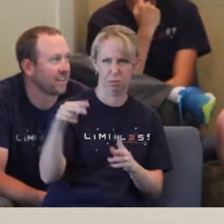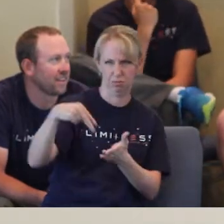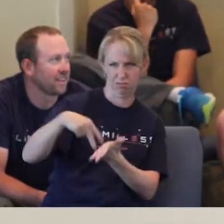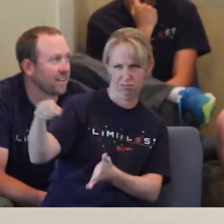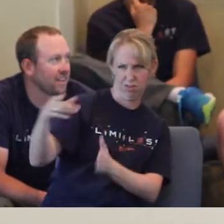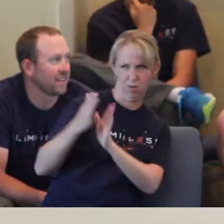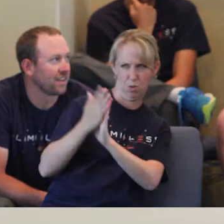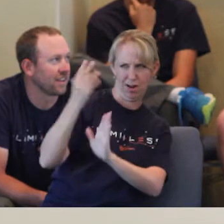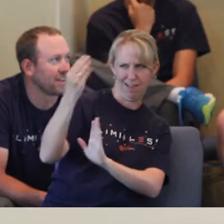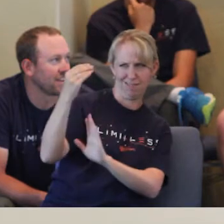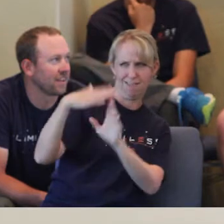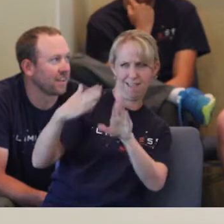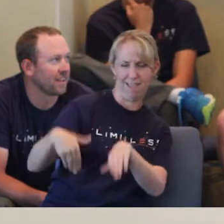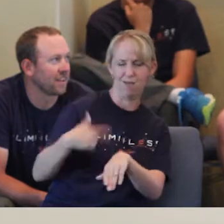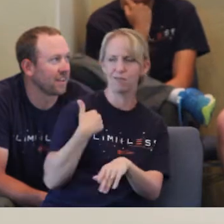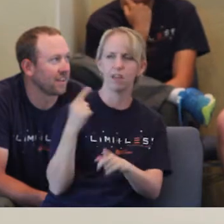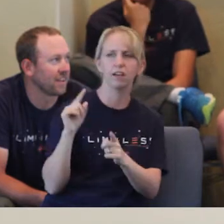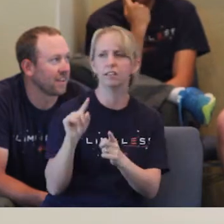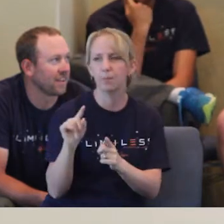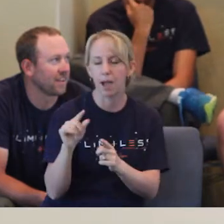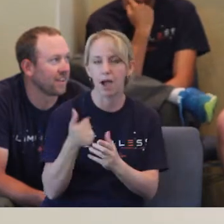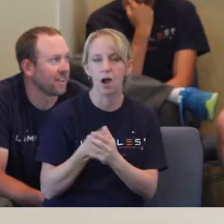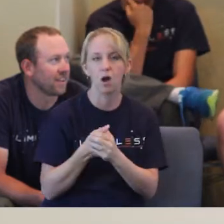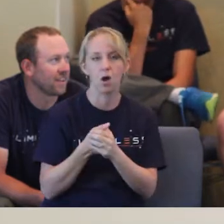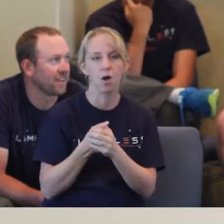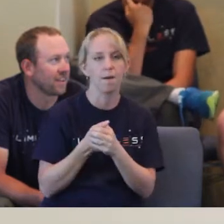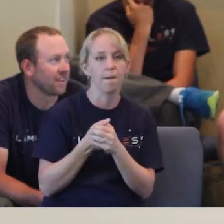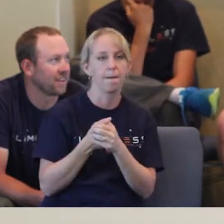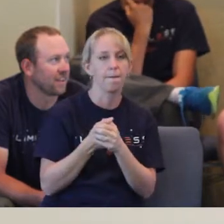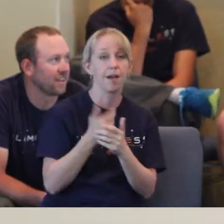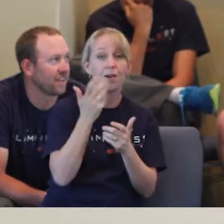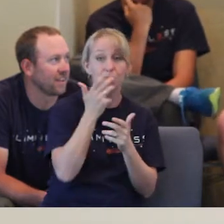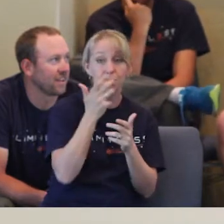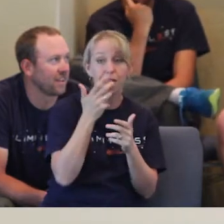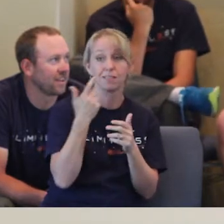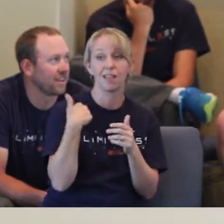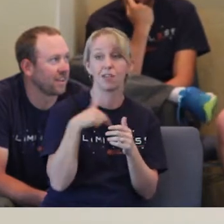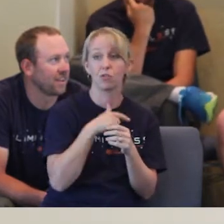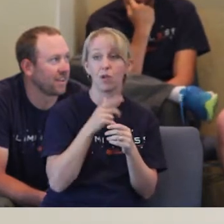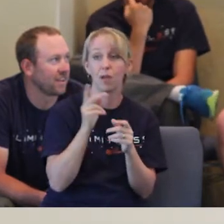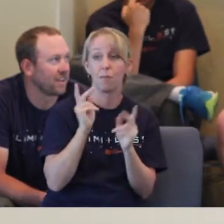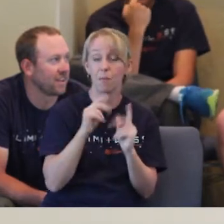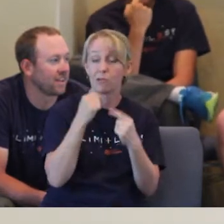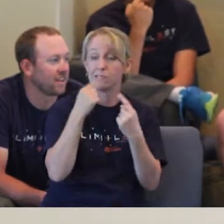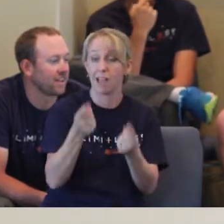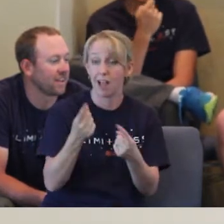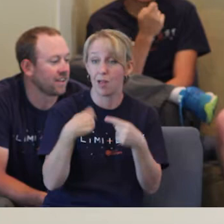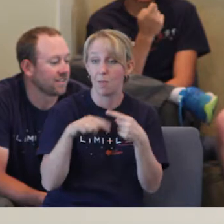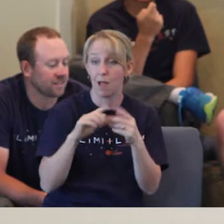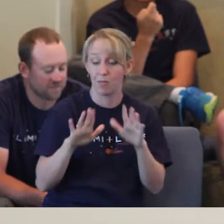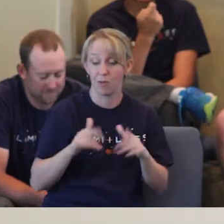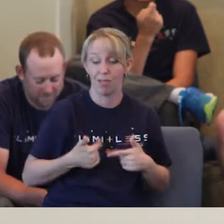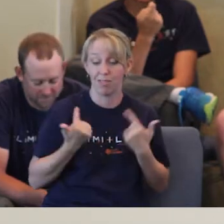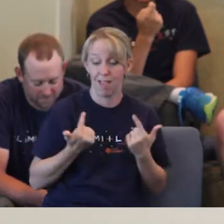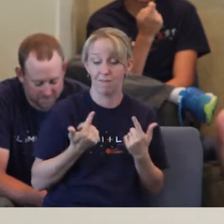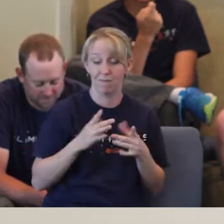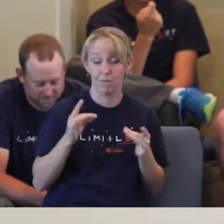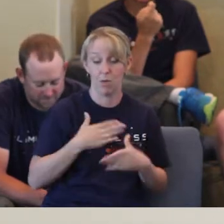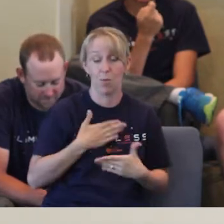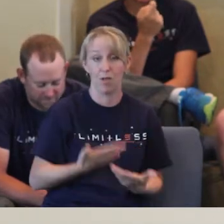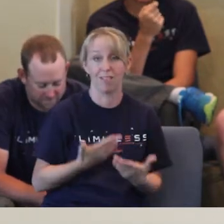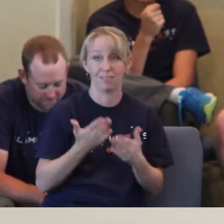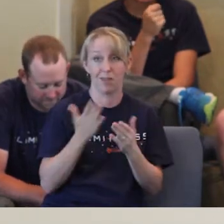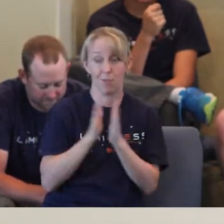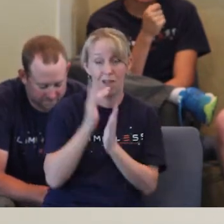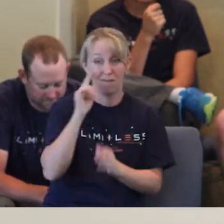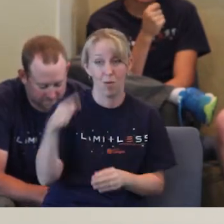And like sometimes people were curious that some people were just praying outside their house, so they'd come out, and like it was amazing that people would